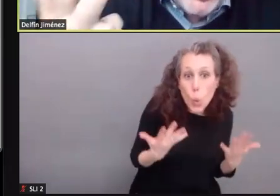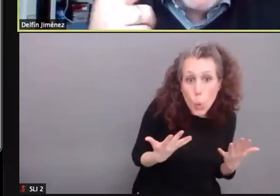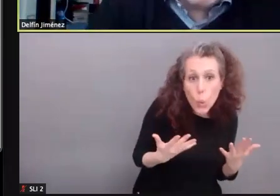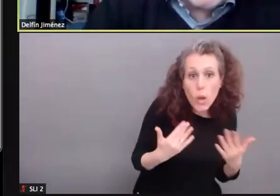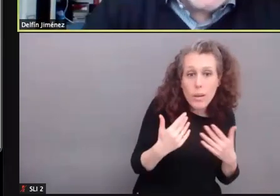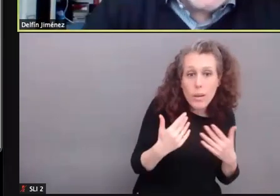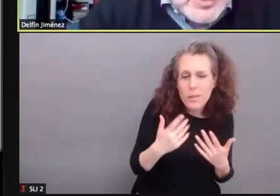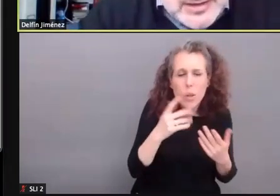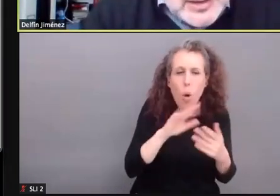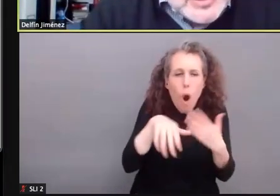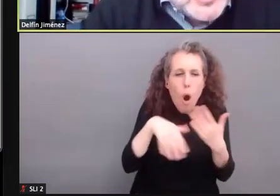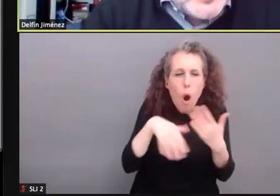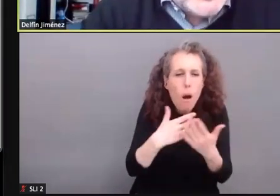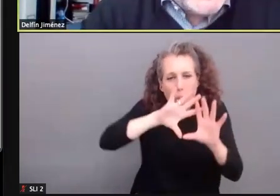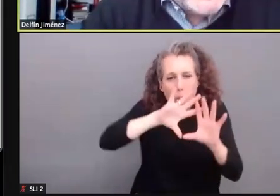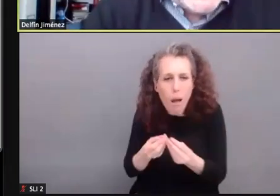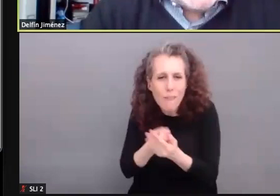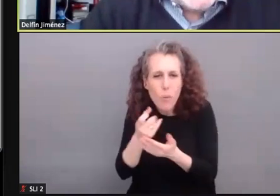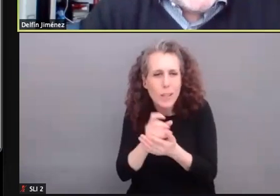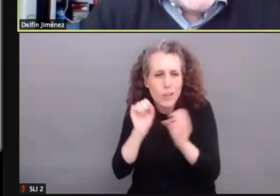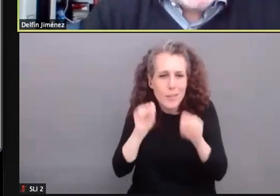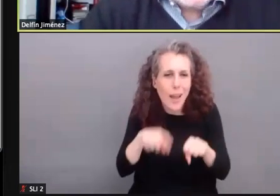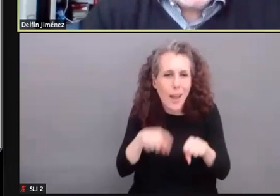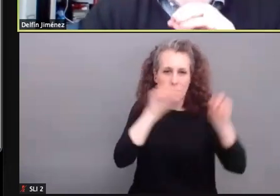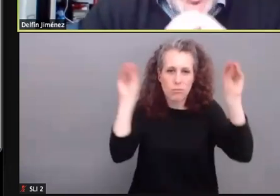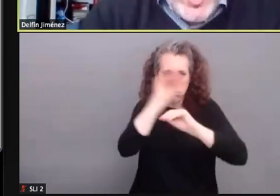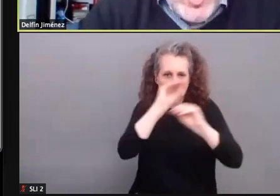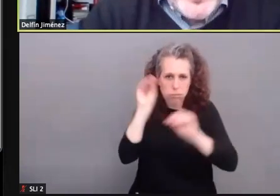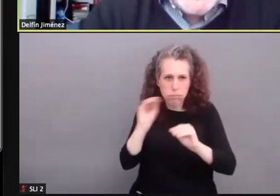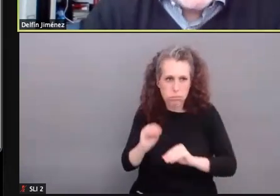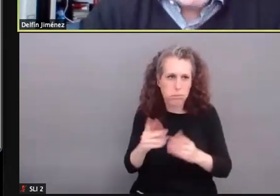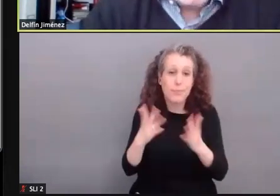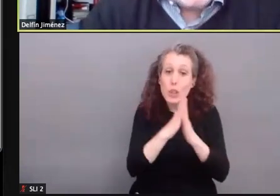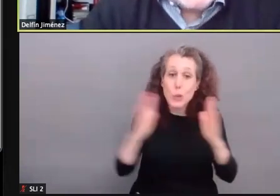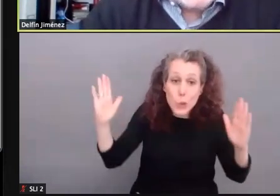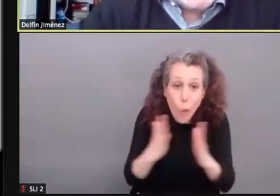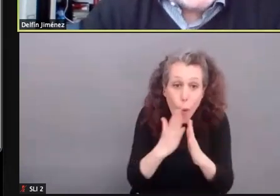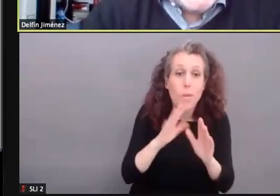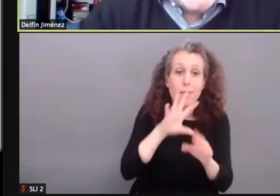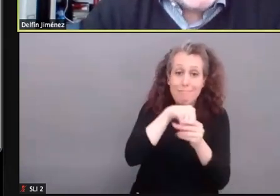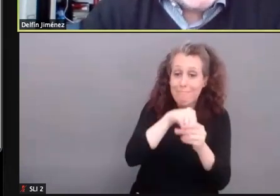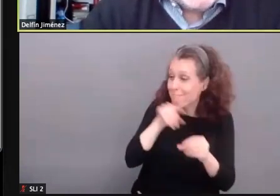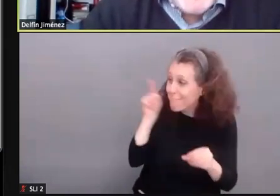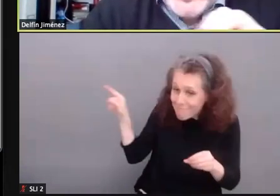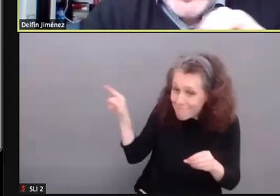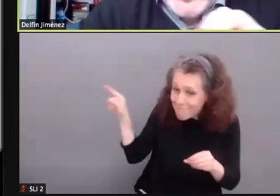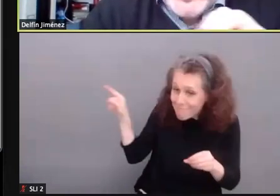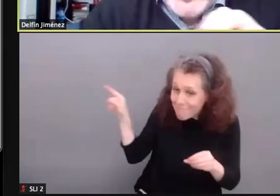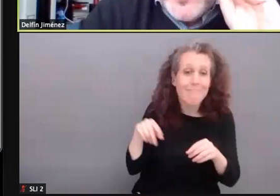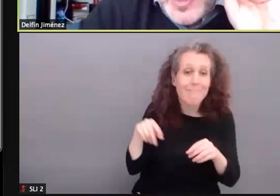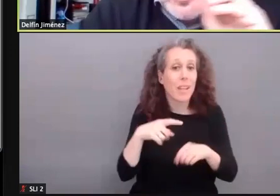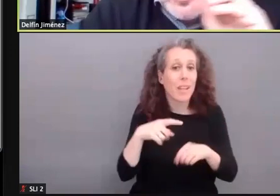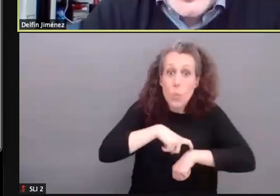third part assessment, and we can define the scope. We can define the phase